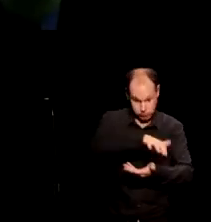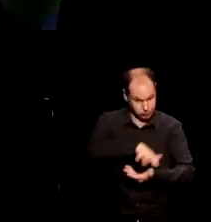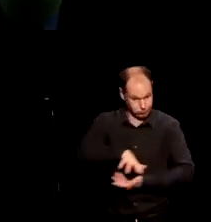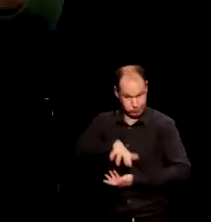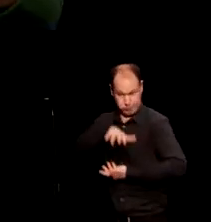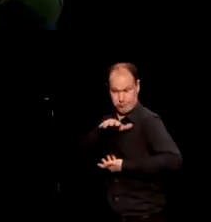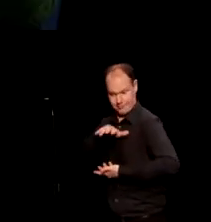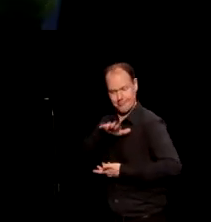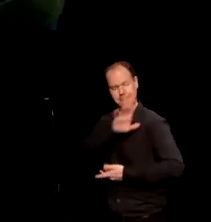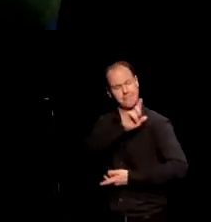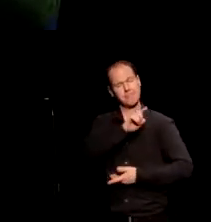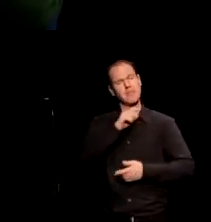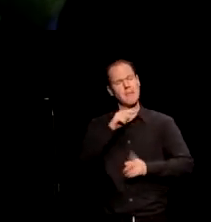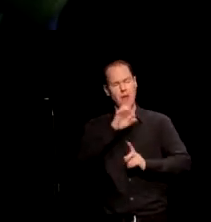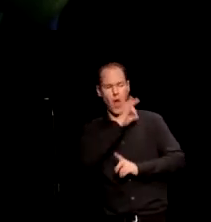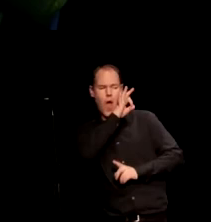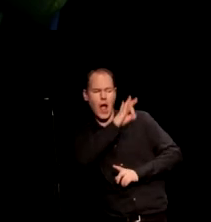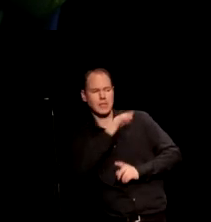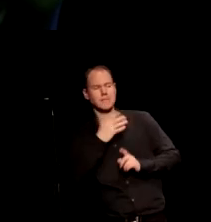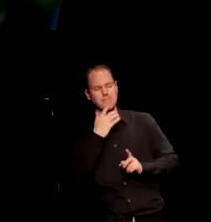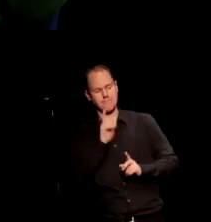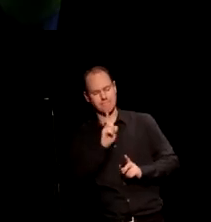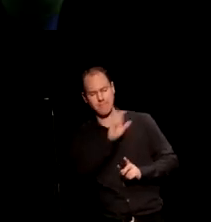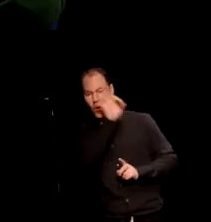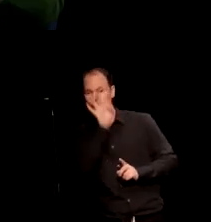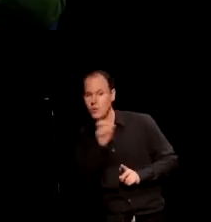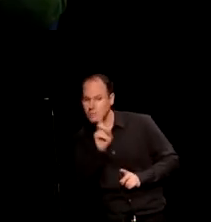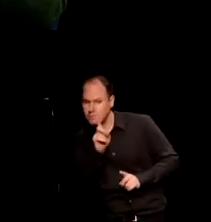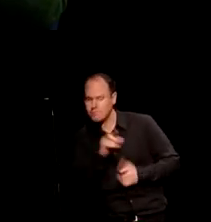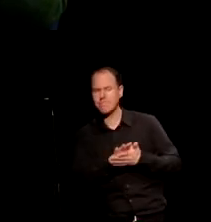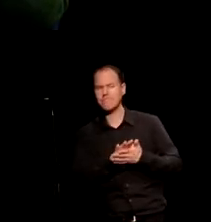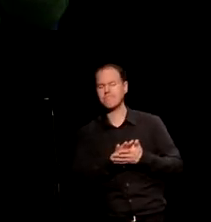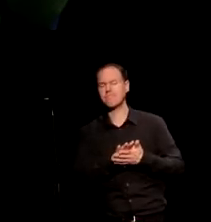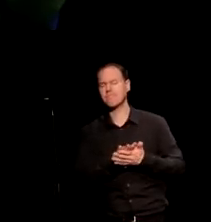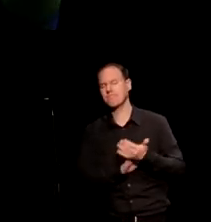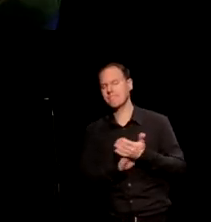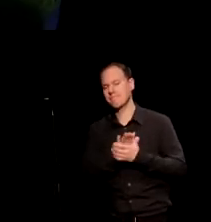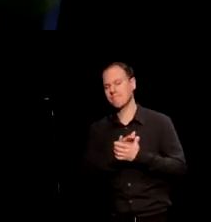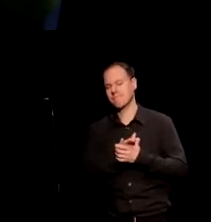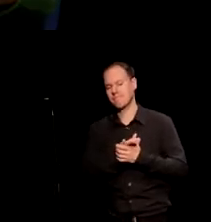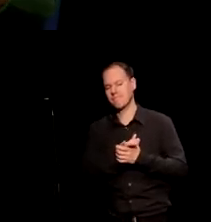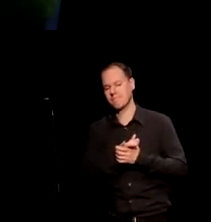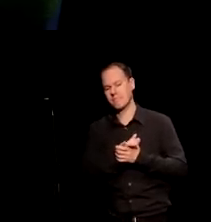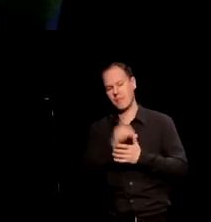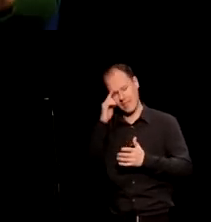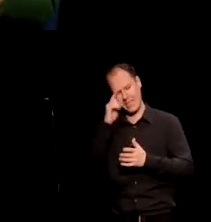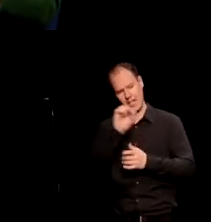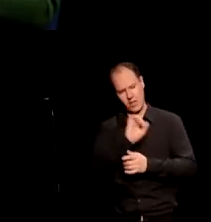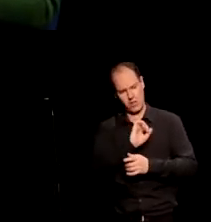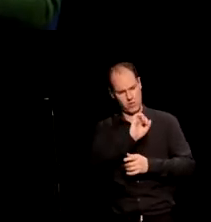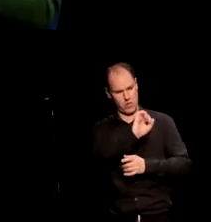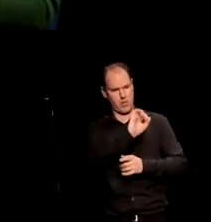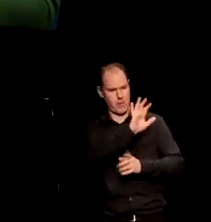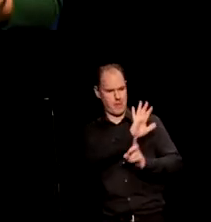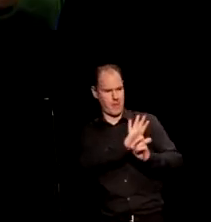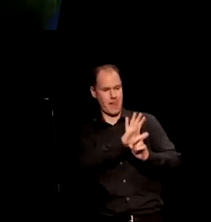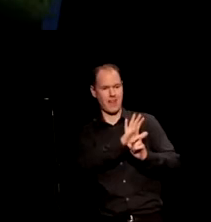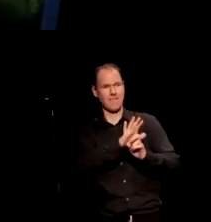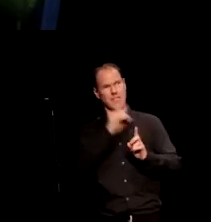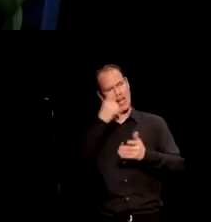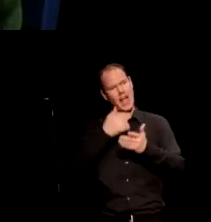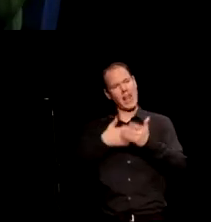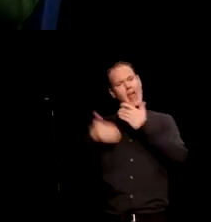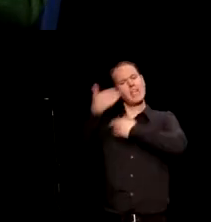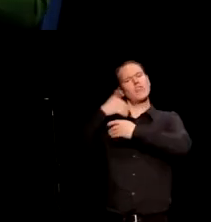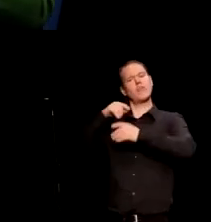The comment was though about the importance of trying to place someone such as herself in context, thinking about the importance of historical context. And